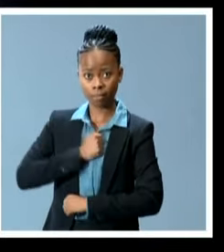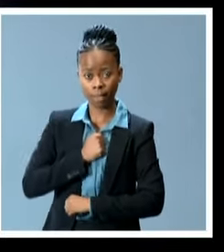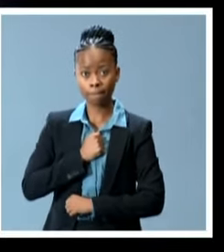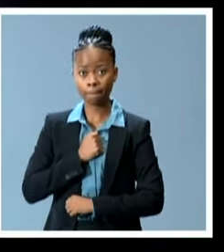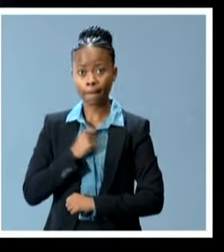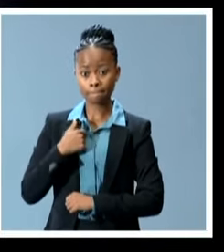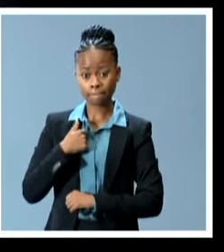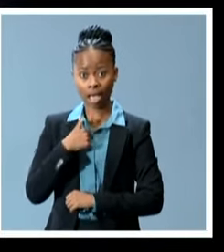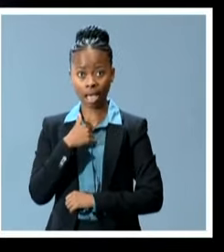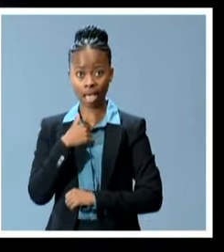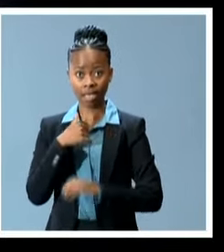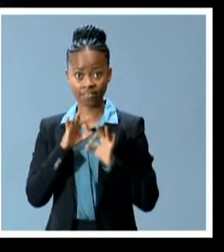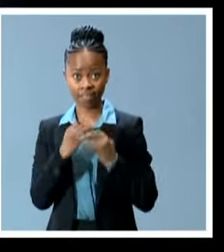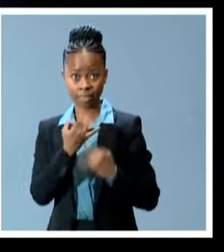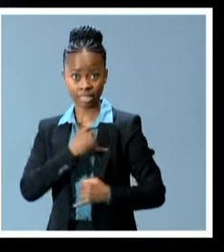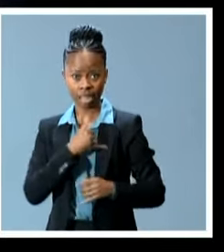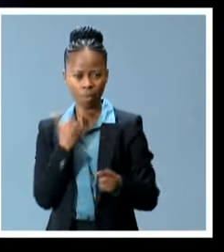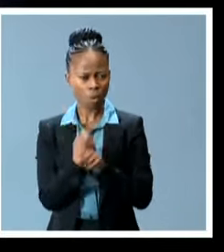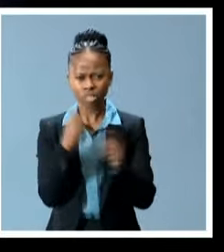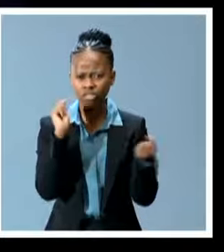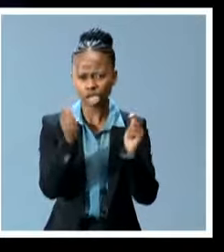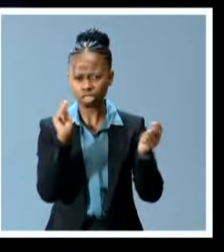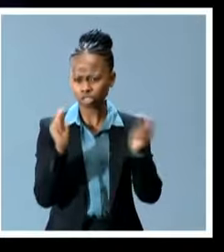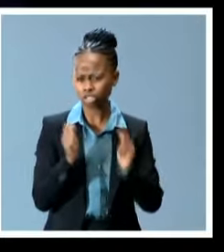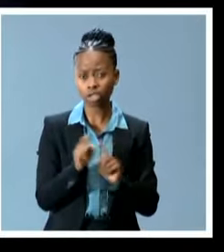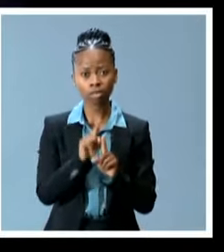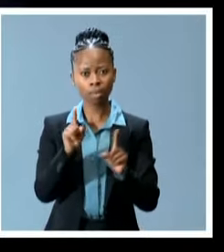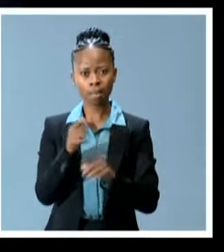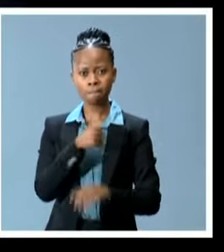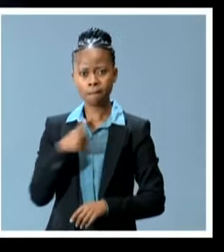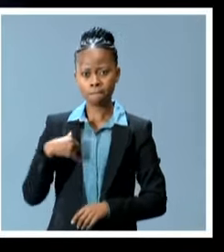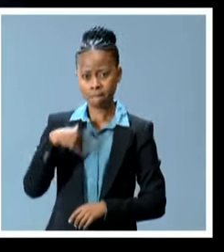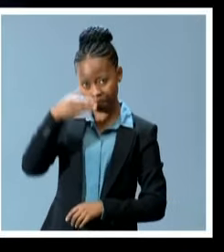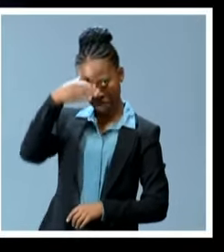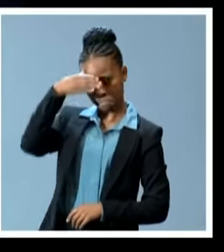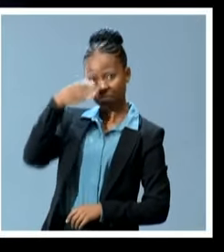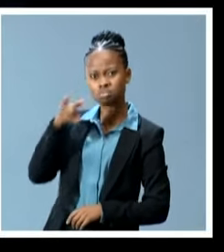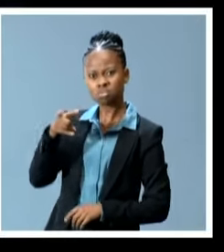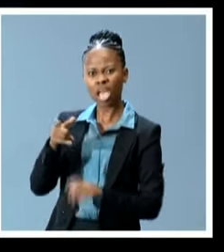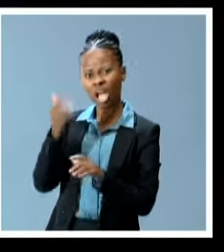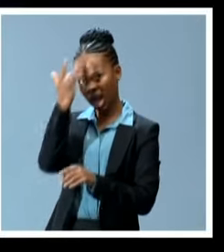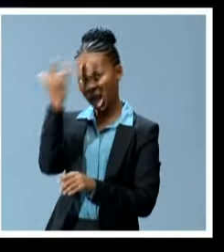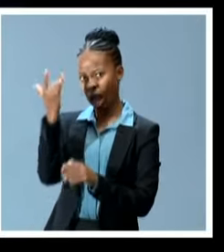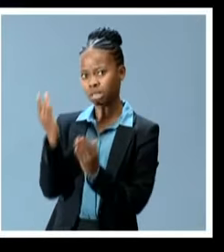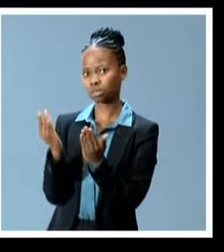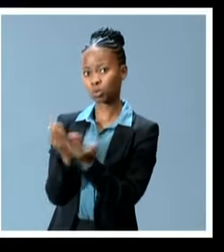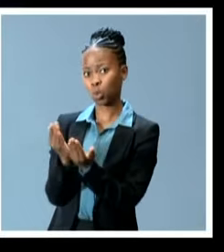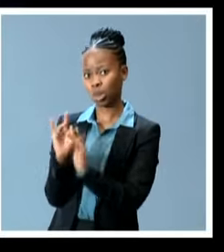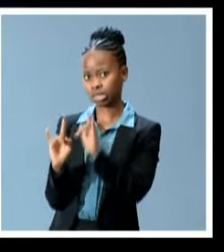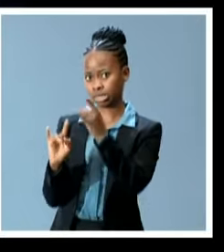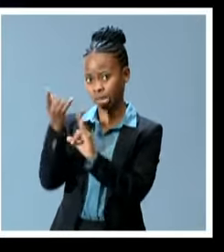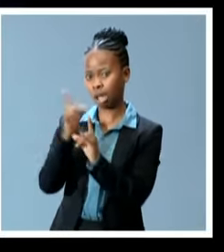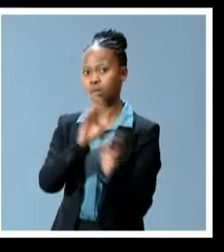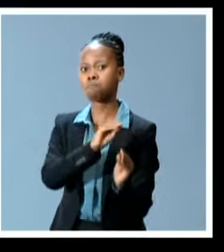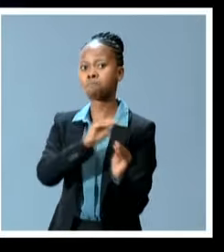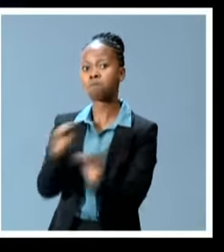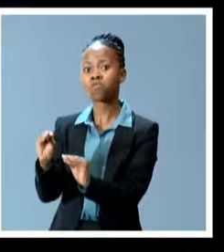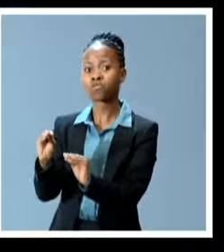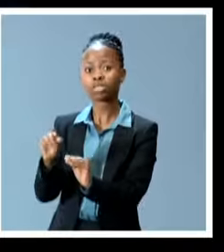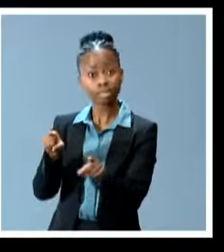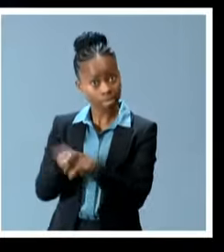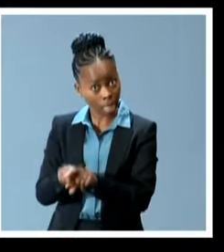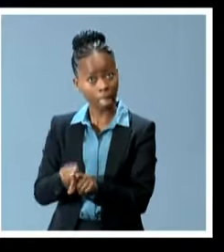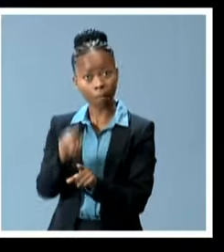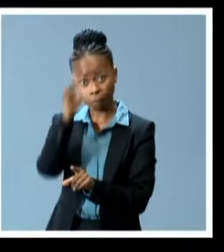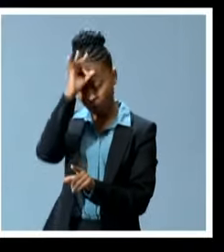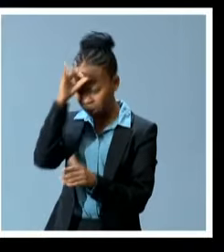mother took us to, you know, a colored school in town. And there as well, the security police caught up with, you know, with us and,